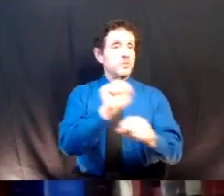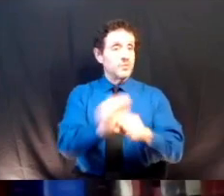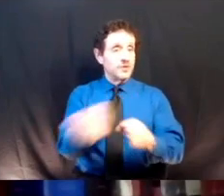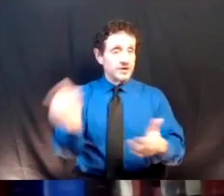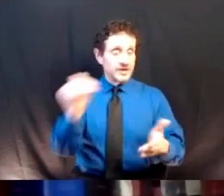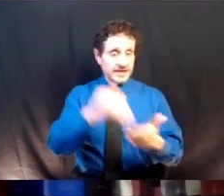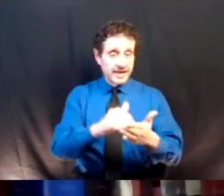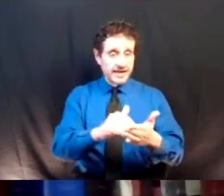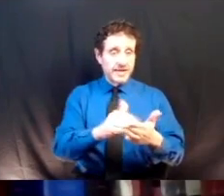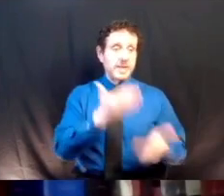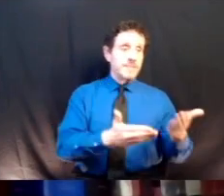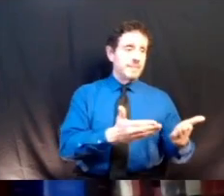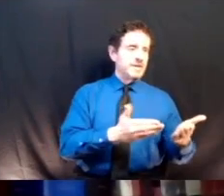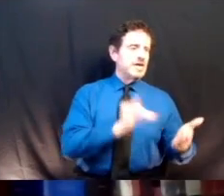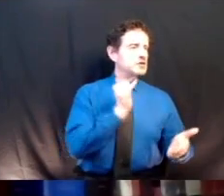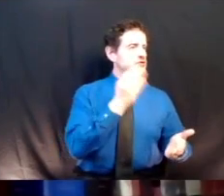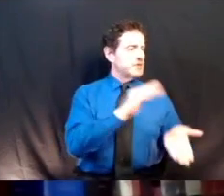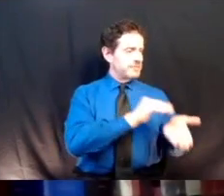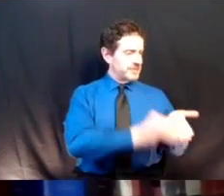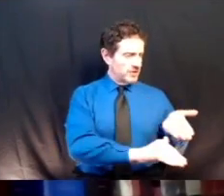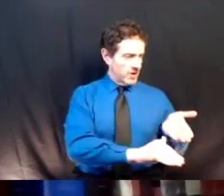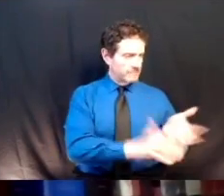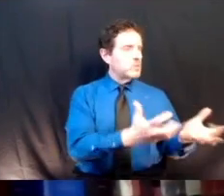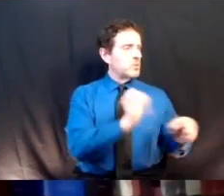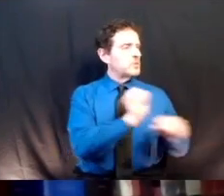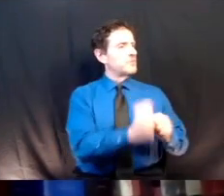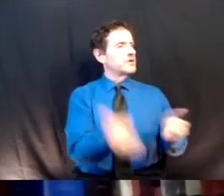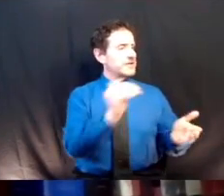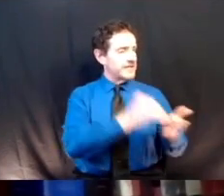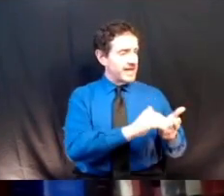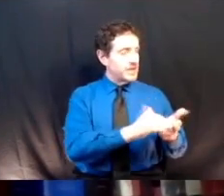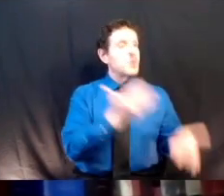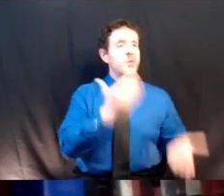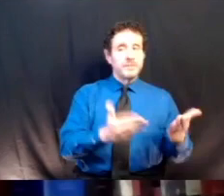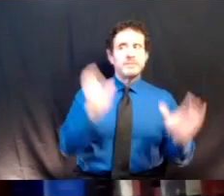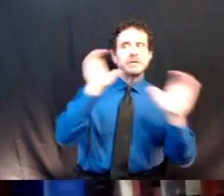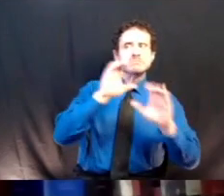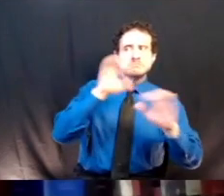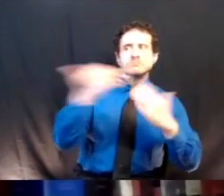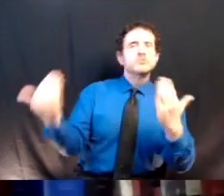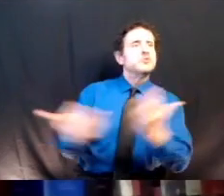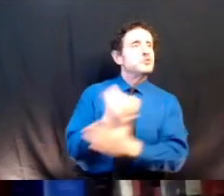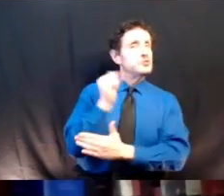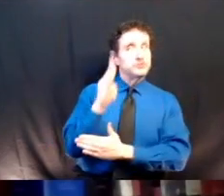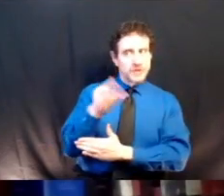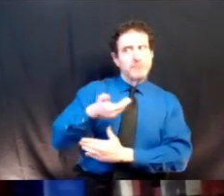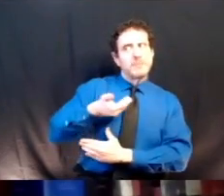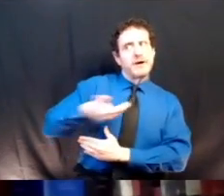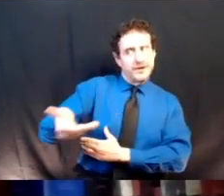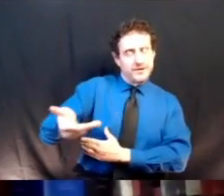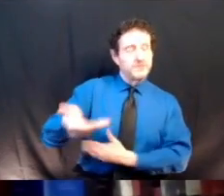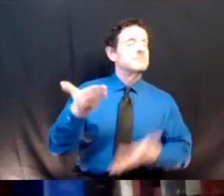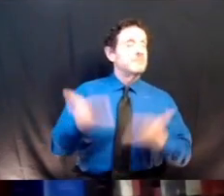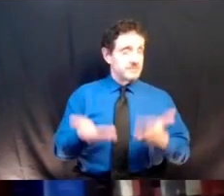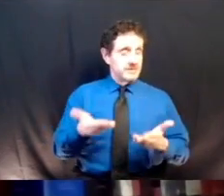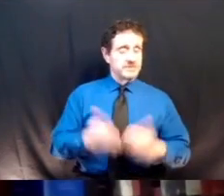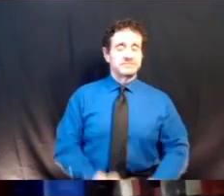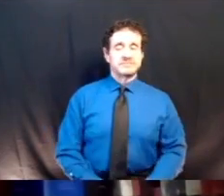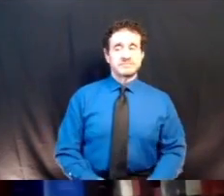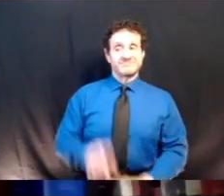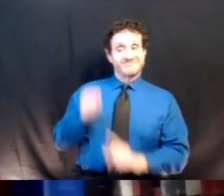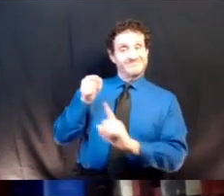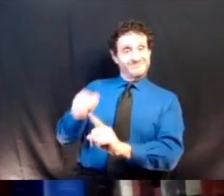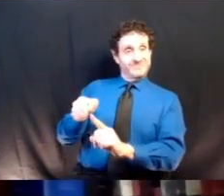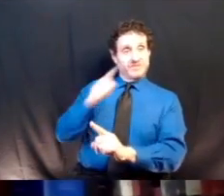positions that they once held or with employers who are seeking to hire. On this latter point, the Department